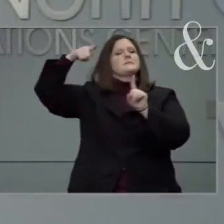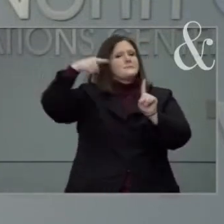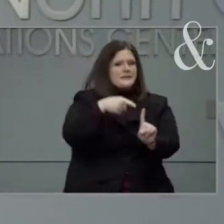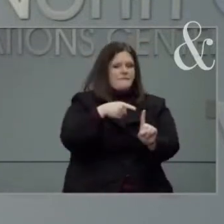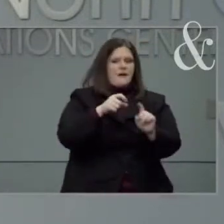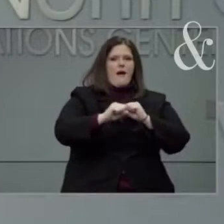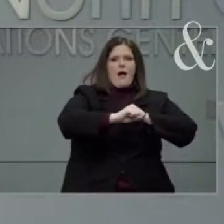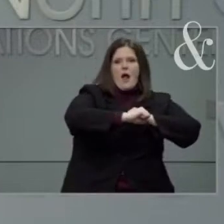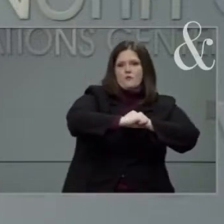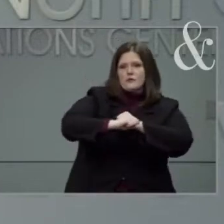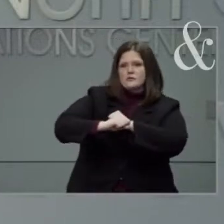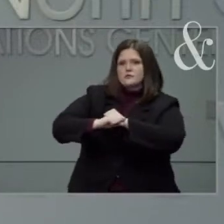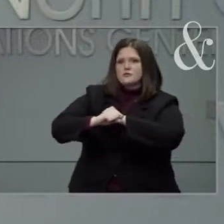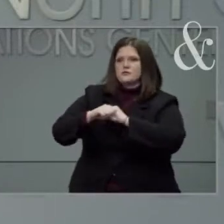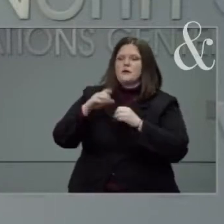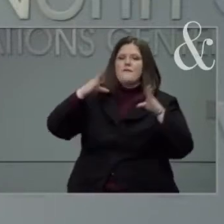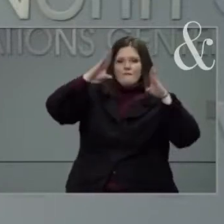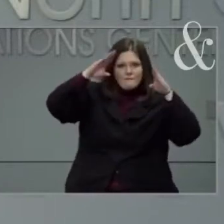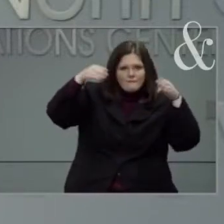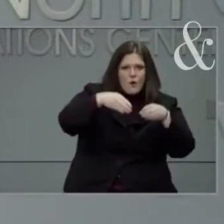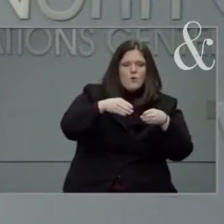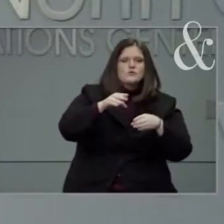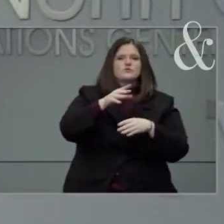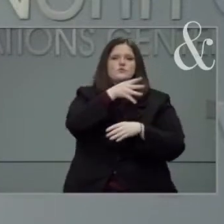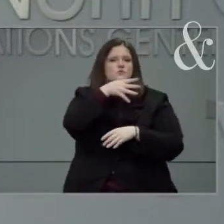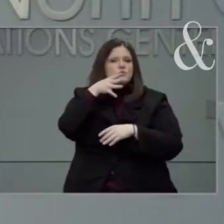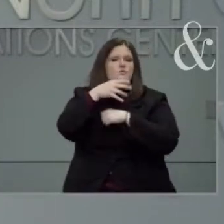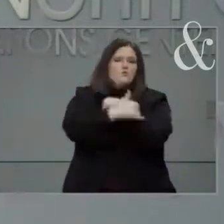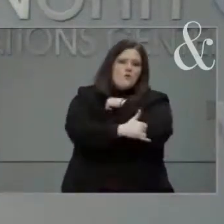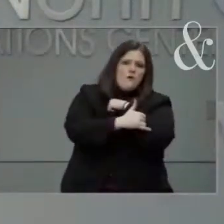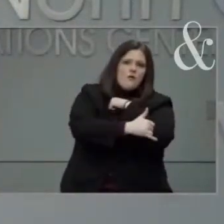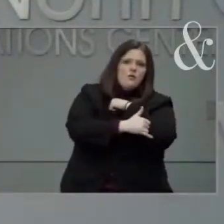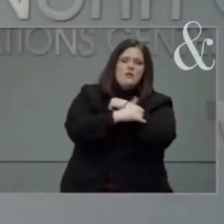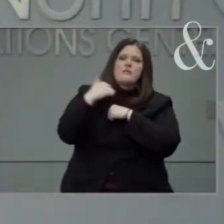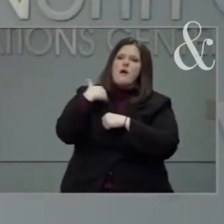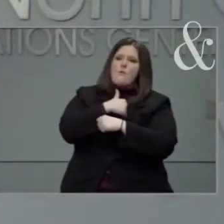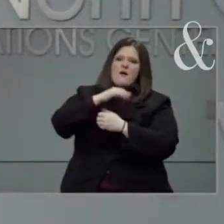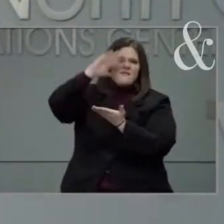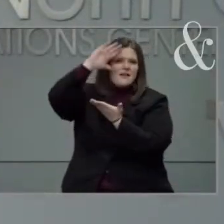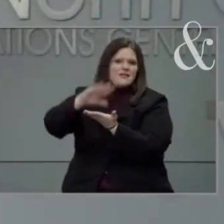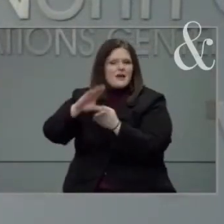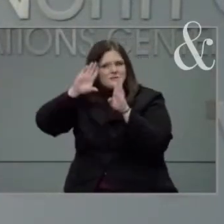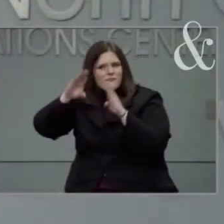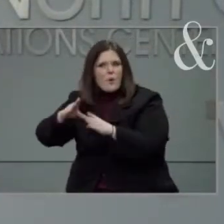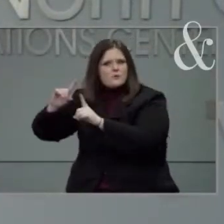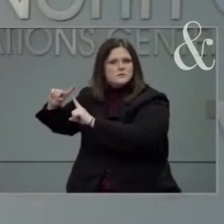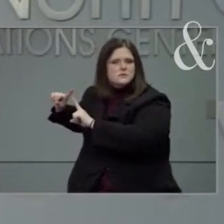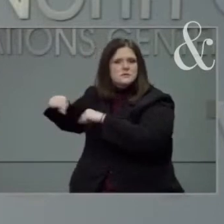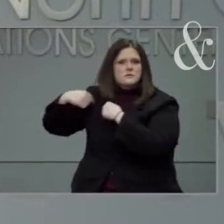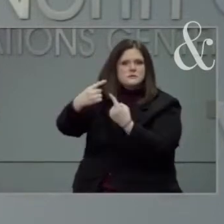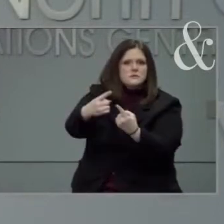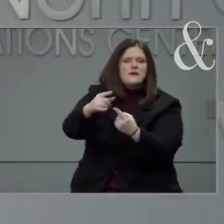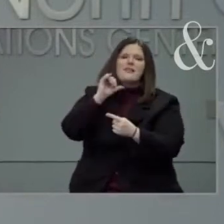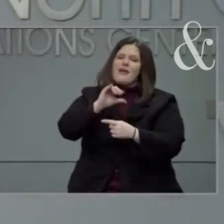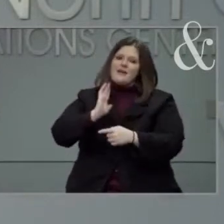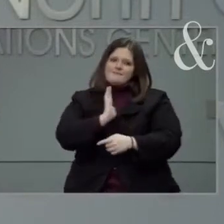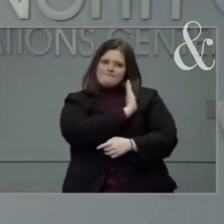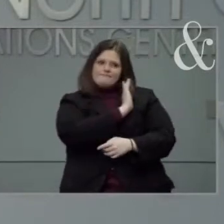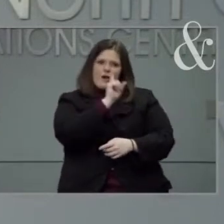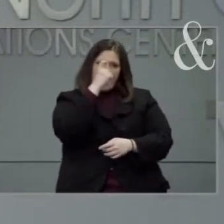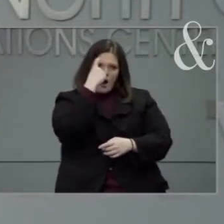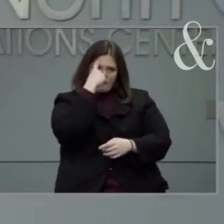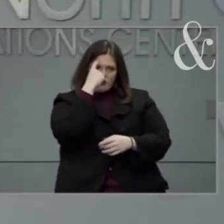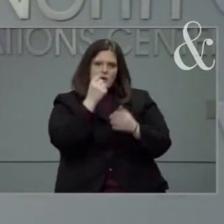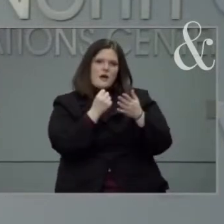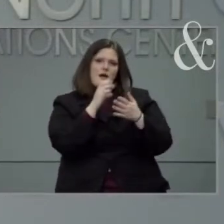outreach for rural and underserved communities. That's a very top priority for the governor and Dr. Cohen, and we look forward